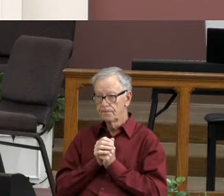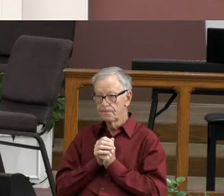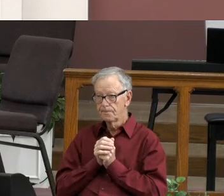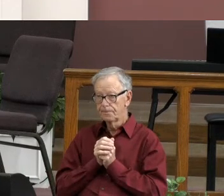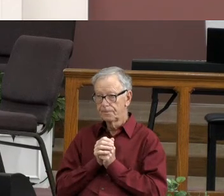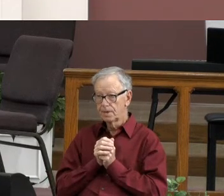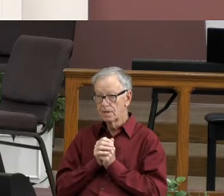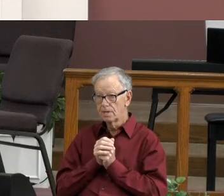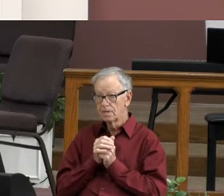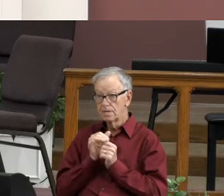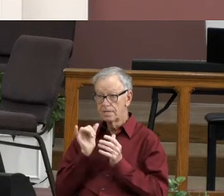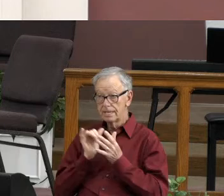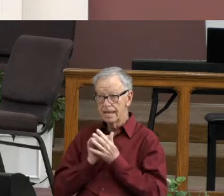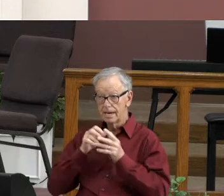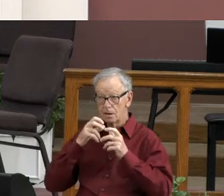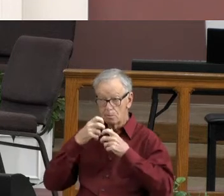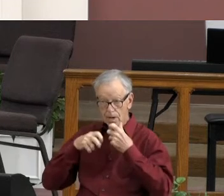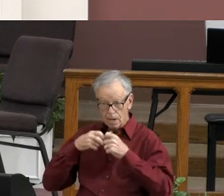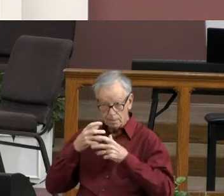So is that a problem?